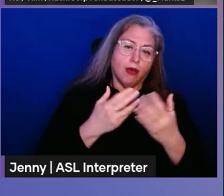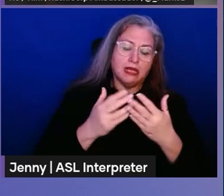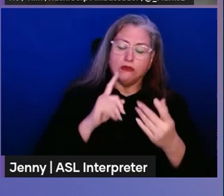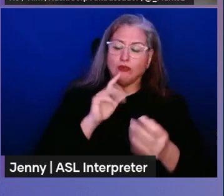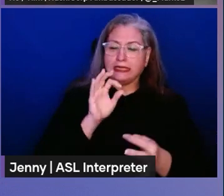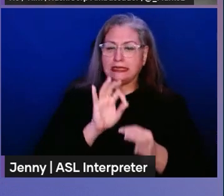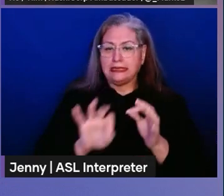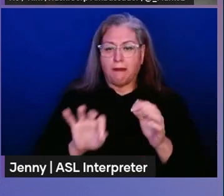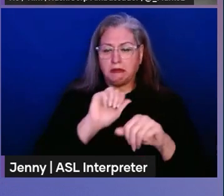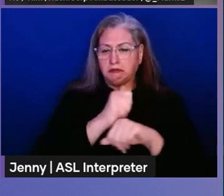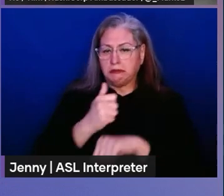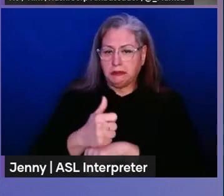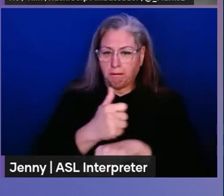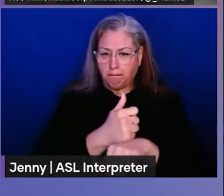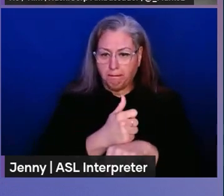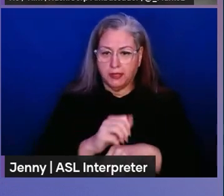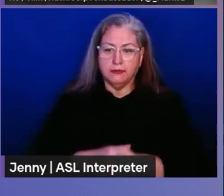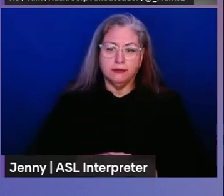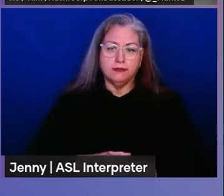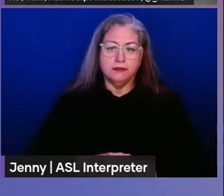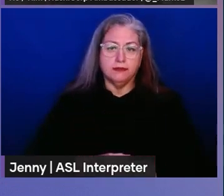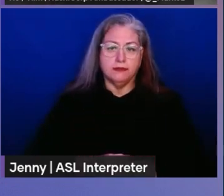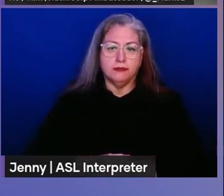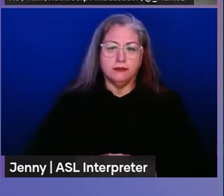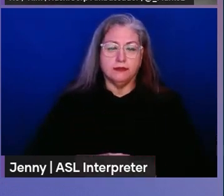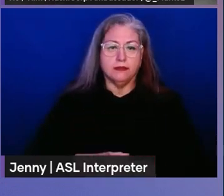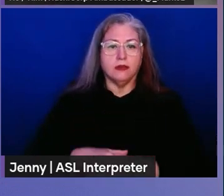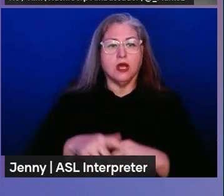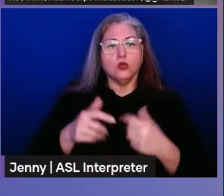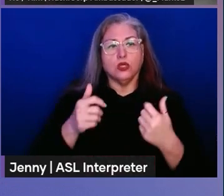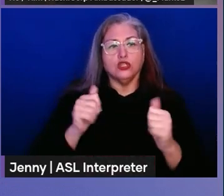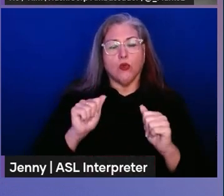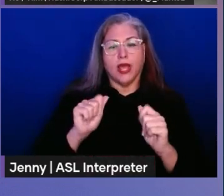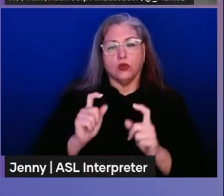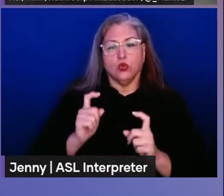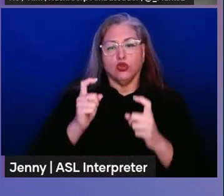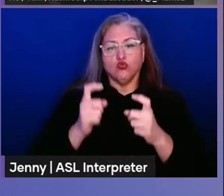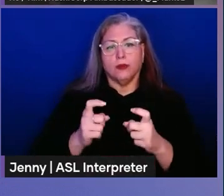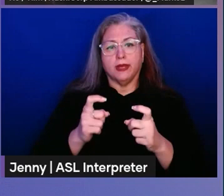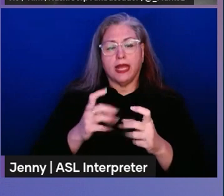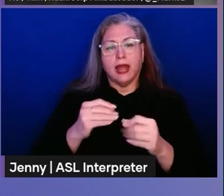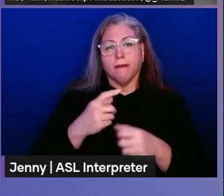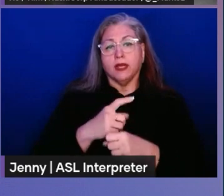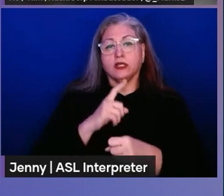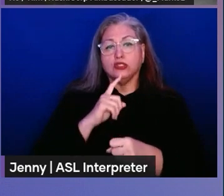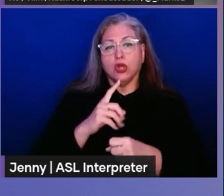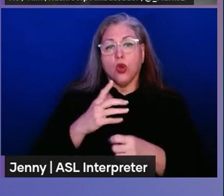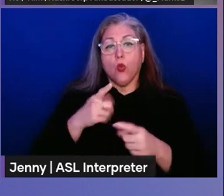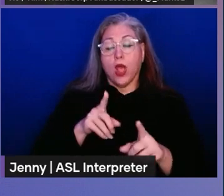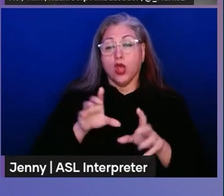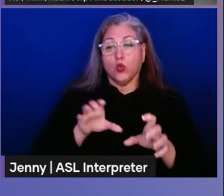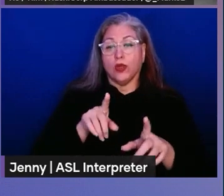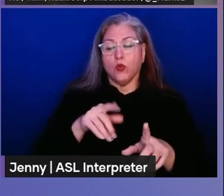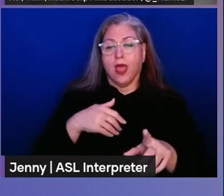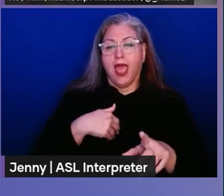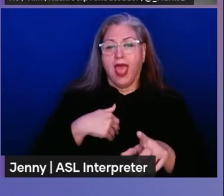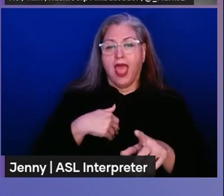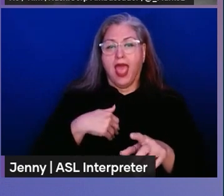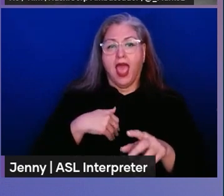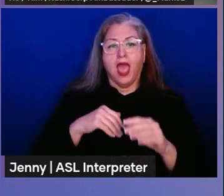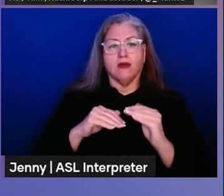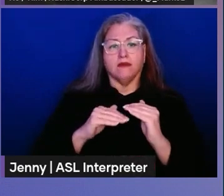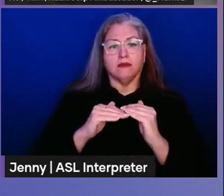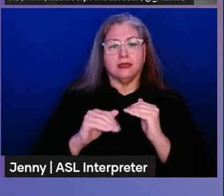up. It's trying to kind of contribute to and ensure, while you're doing this, that you have a better consistency